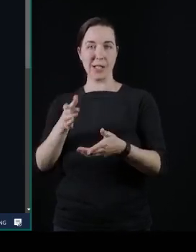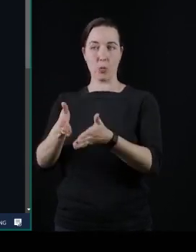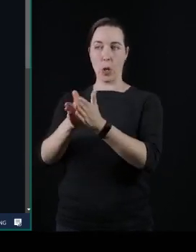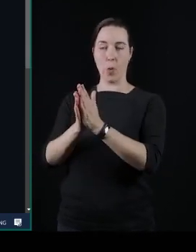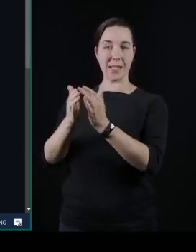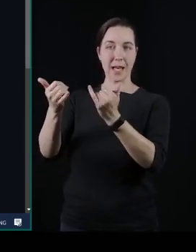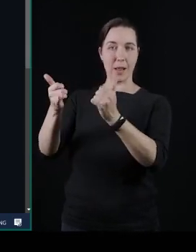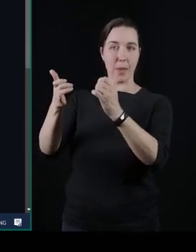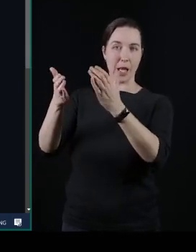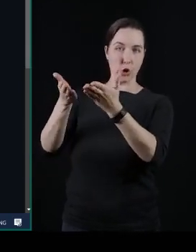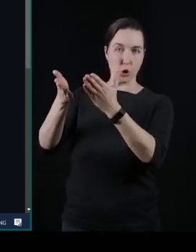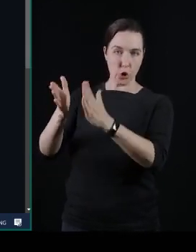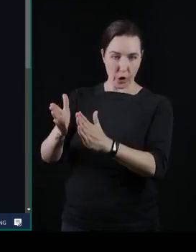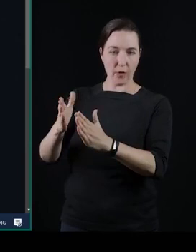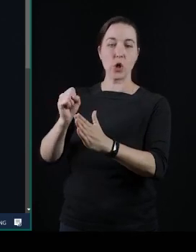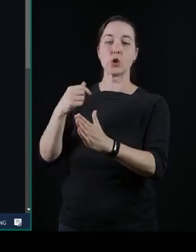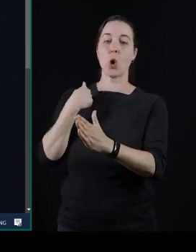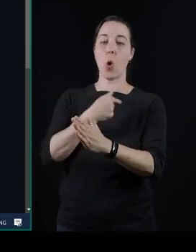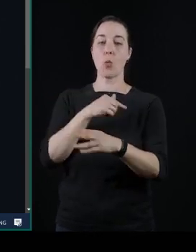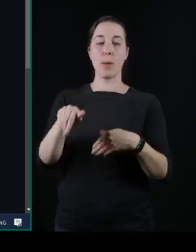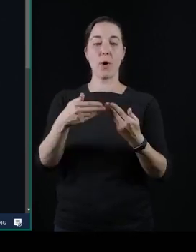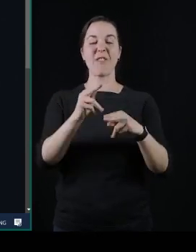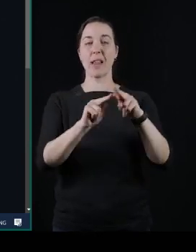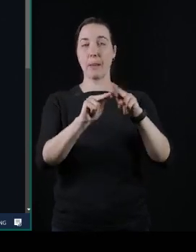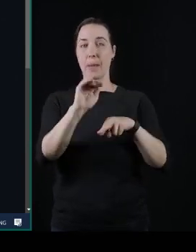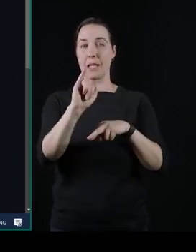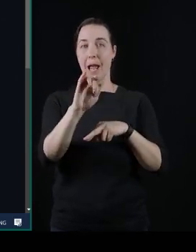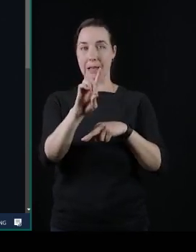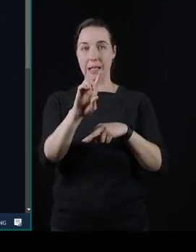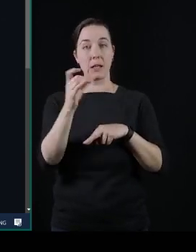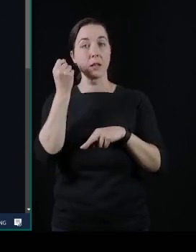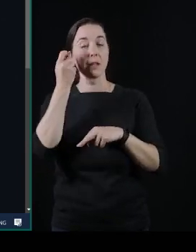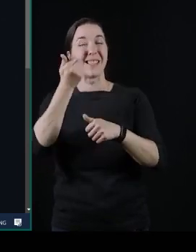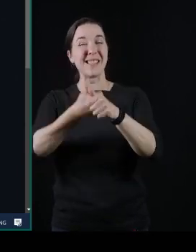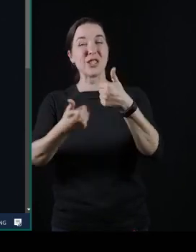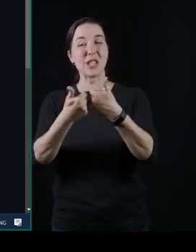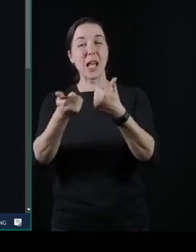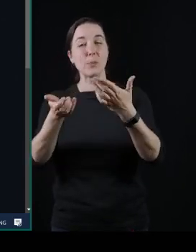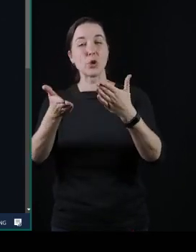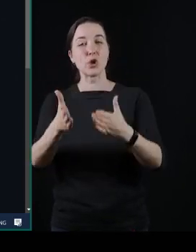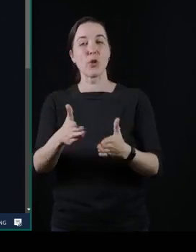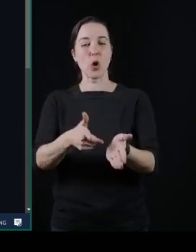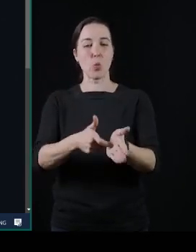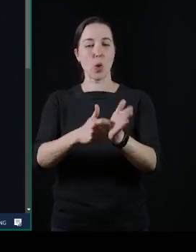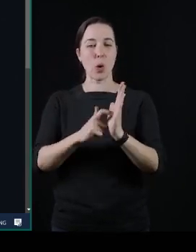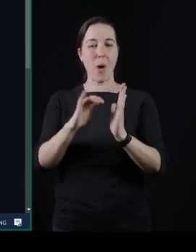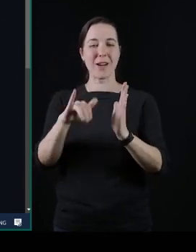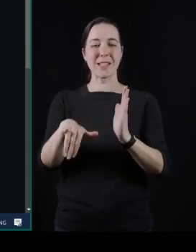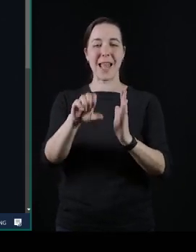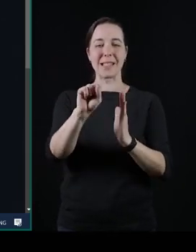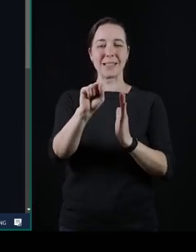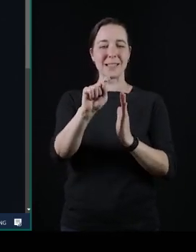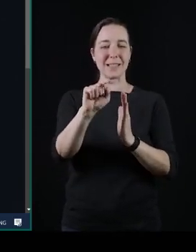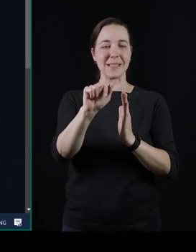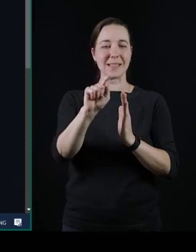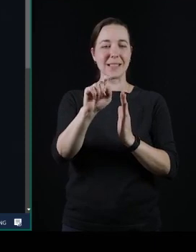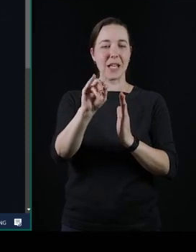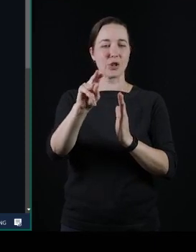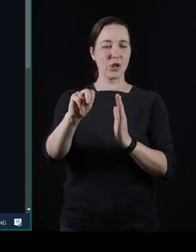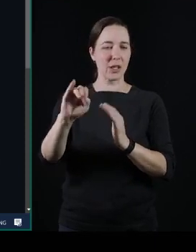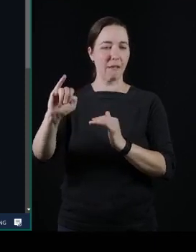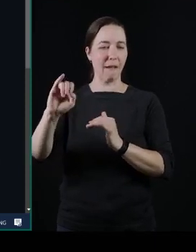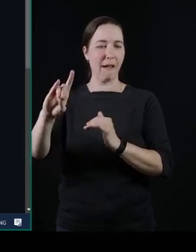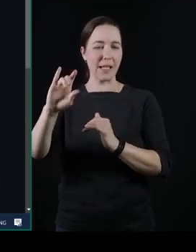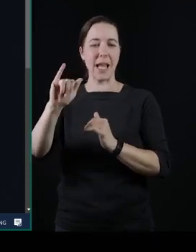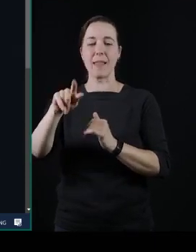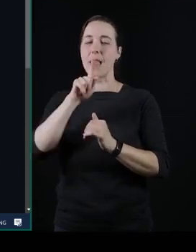multiplayer server. So we provide the build ID. Right? Each game server requires a session ID, which is uniquely tied to